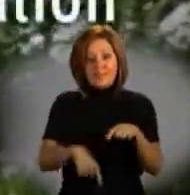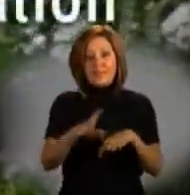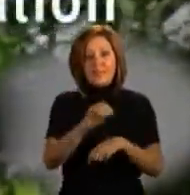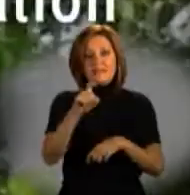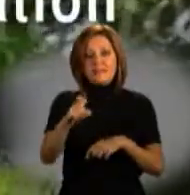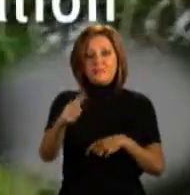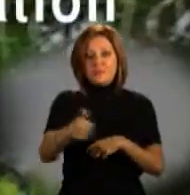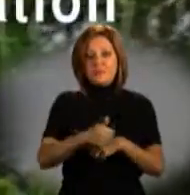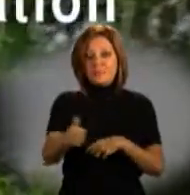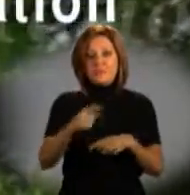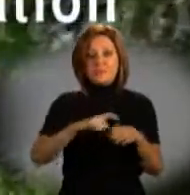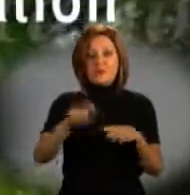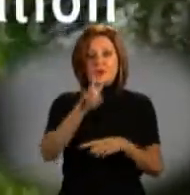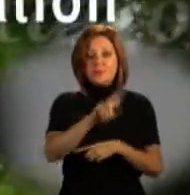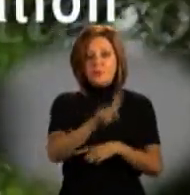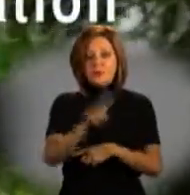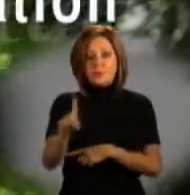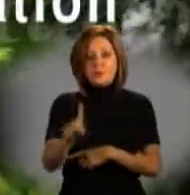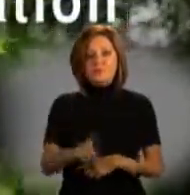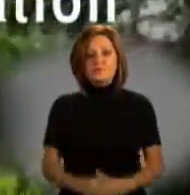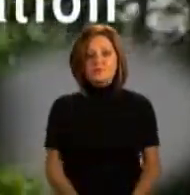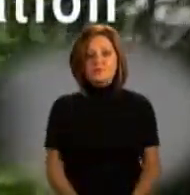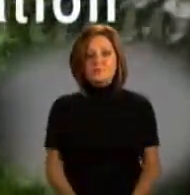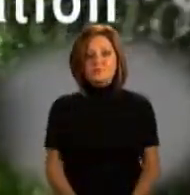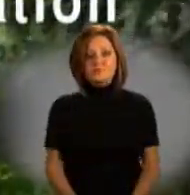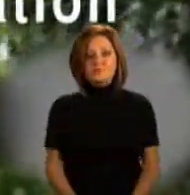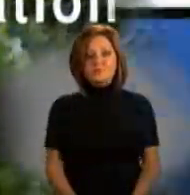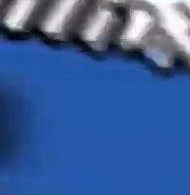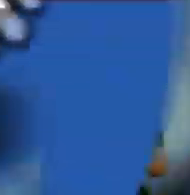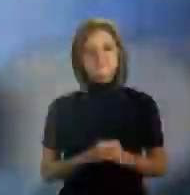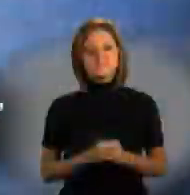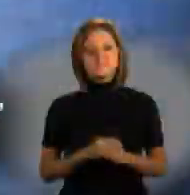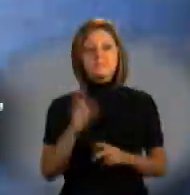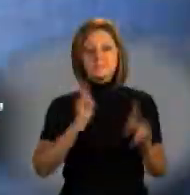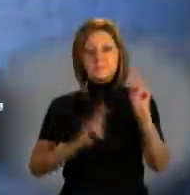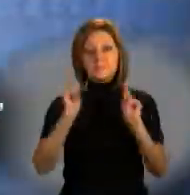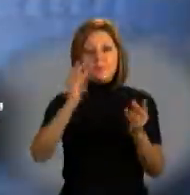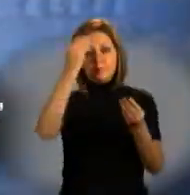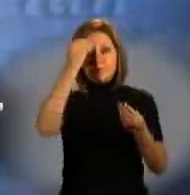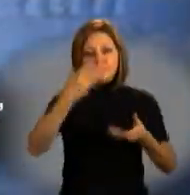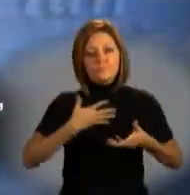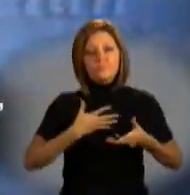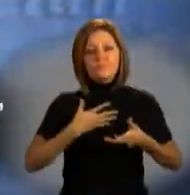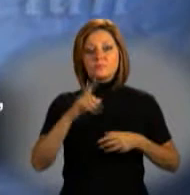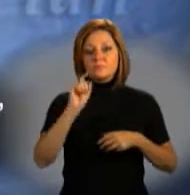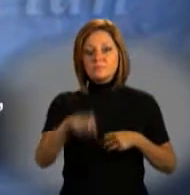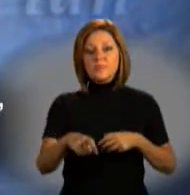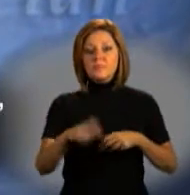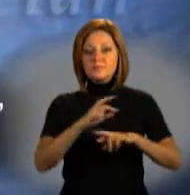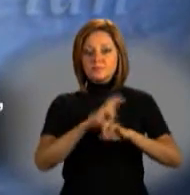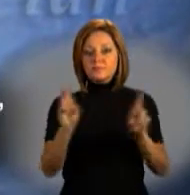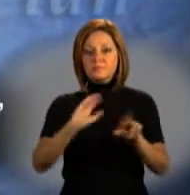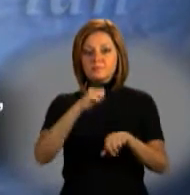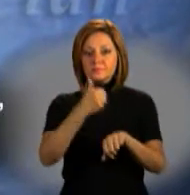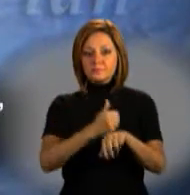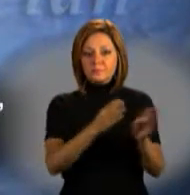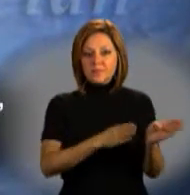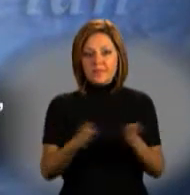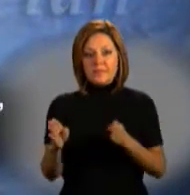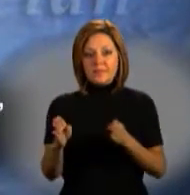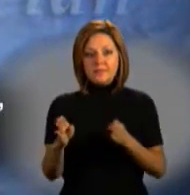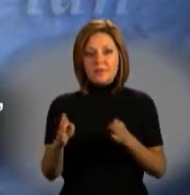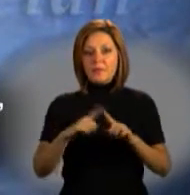you'll need transportation, dial 211 today to register for help. I kept hearing, you need to have a